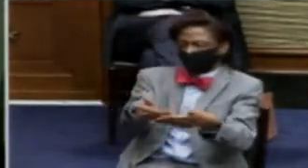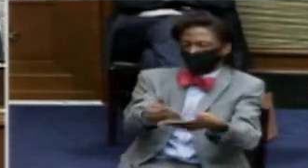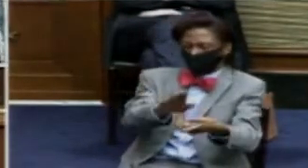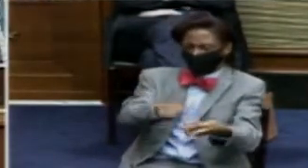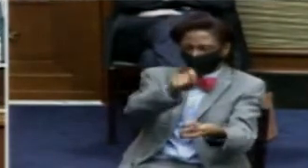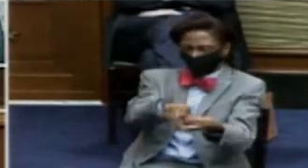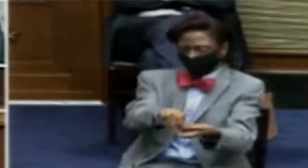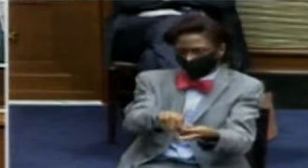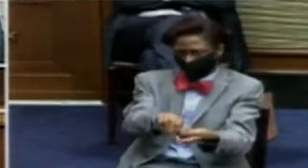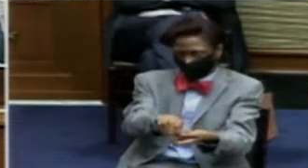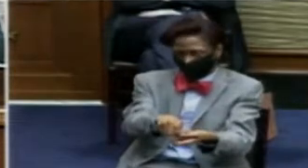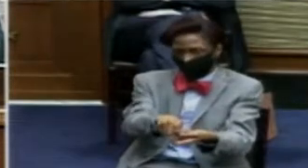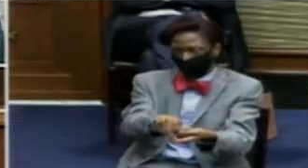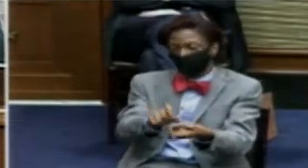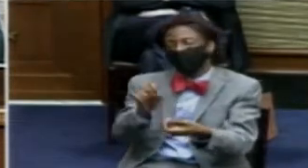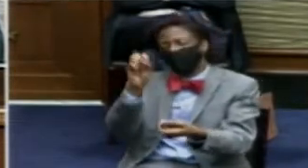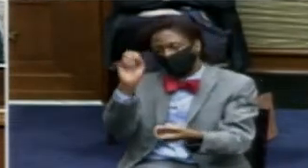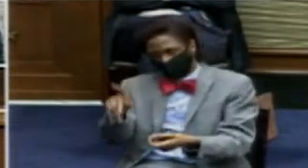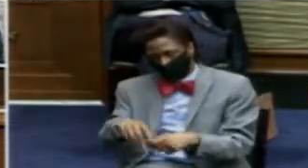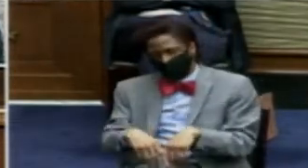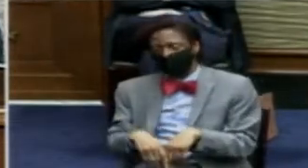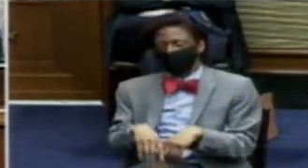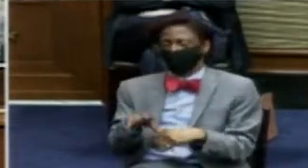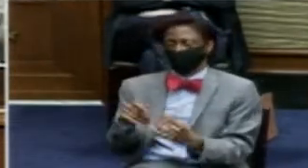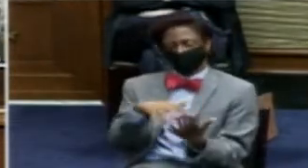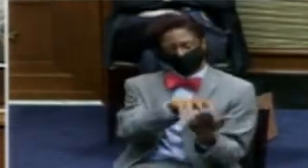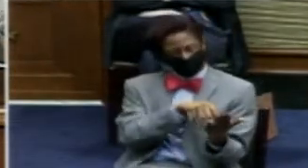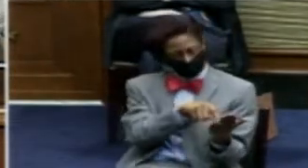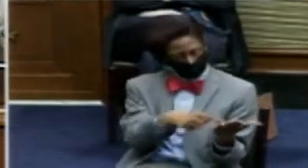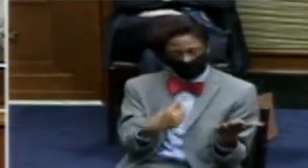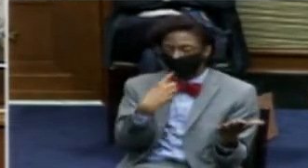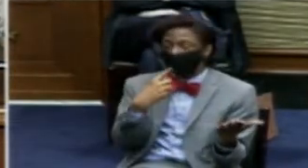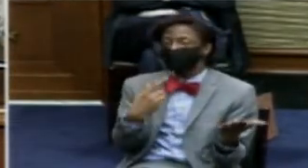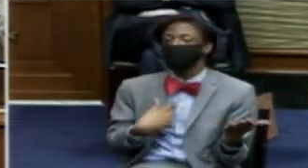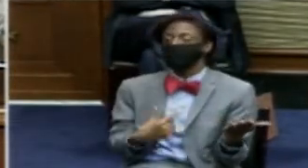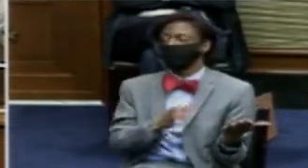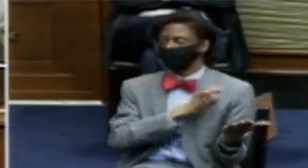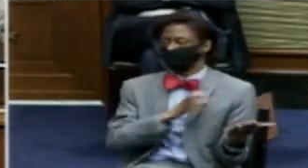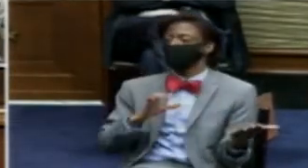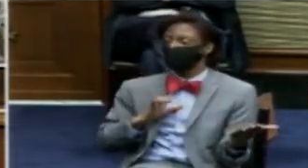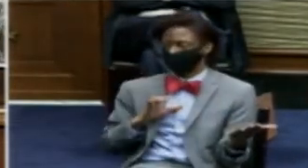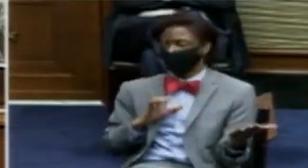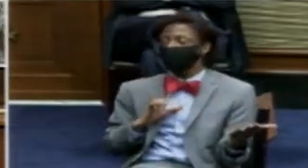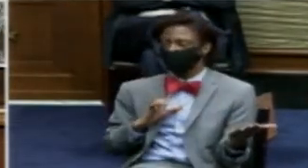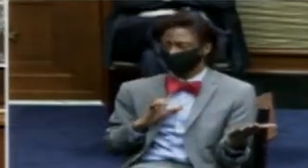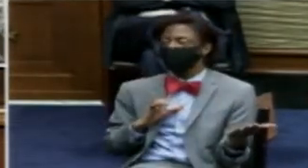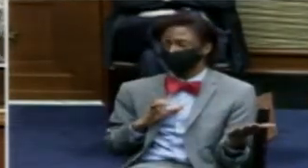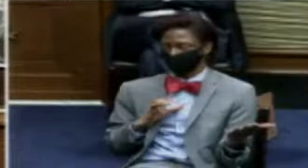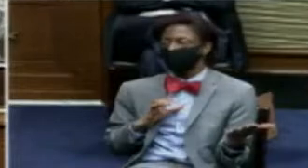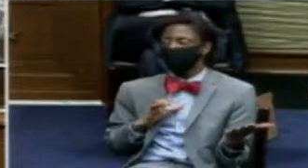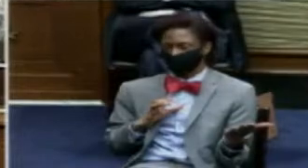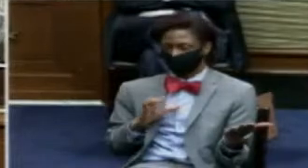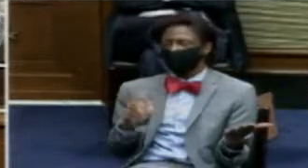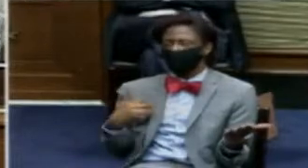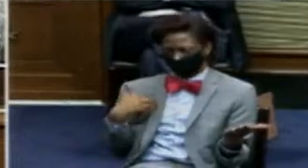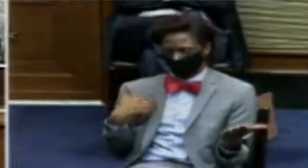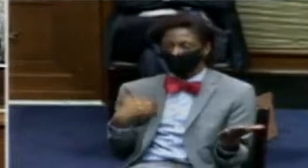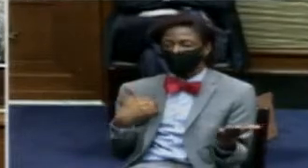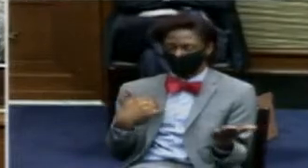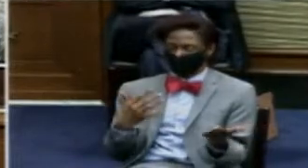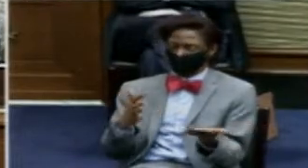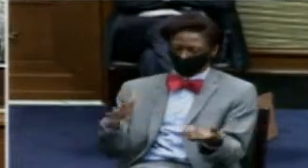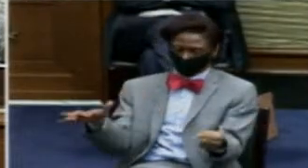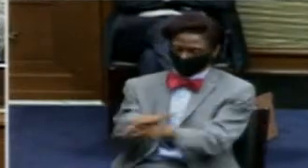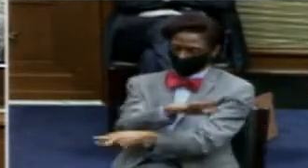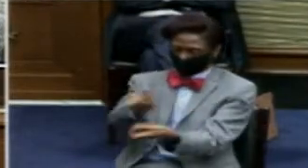All right, the text of the district clause is clear. Congress has complete, and the witnesses testified, absolute authority over